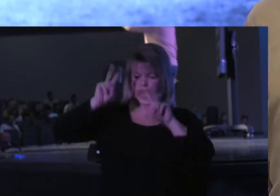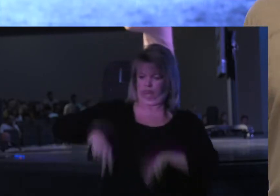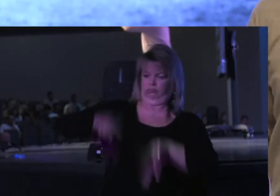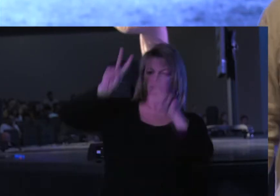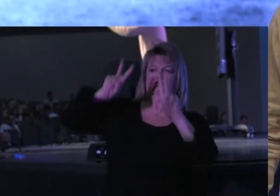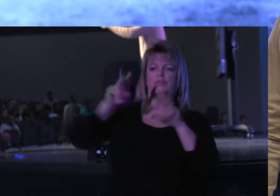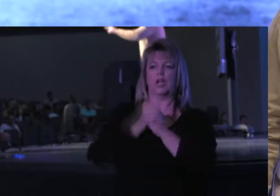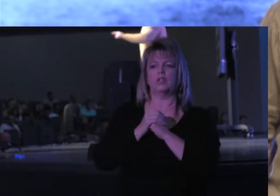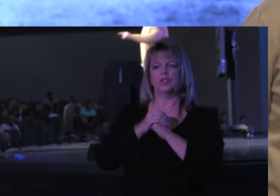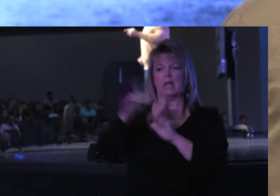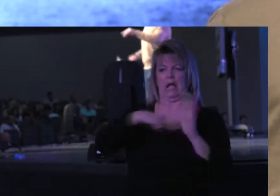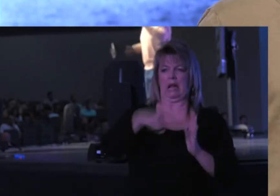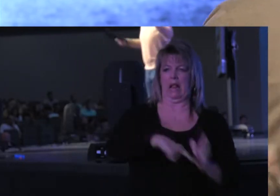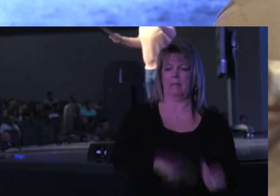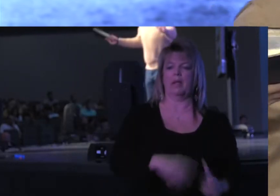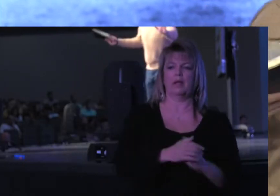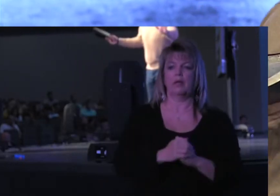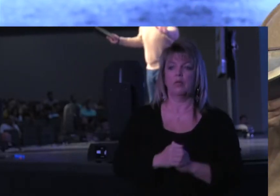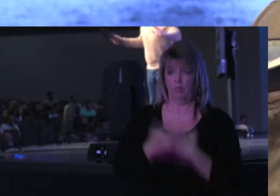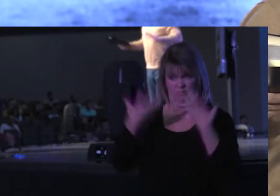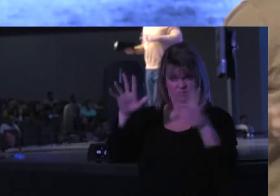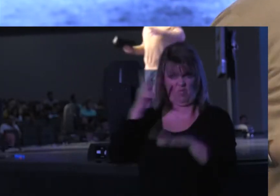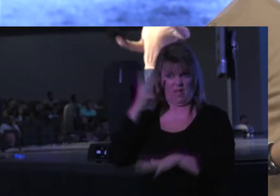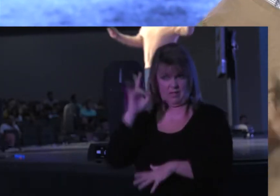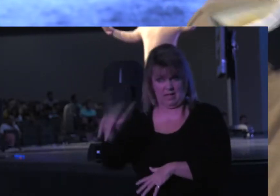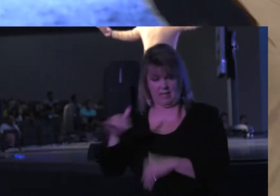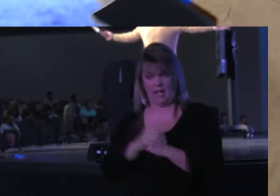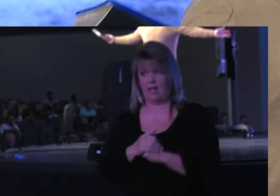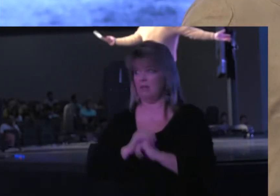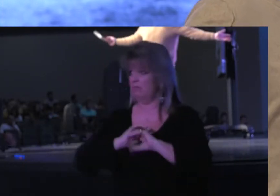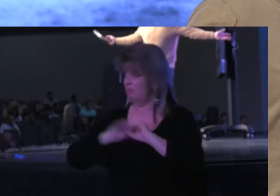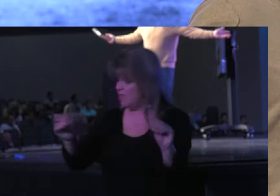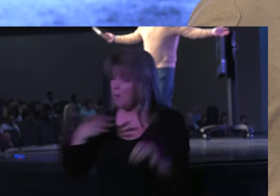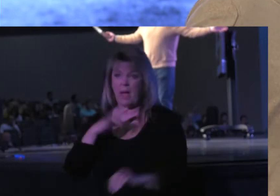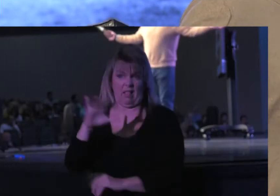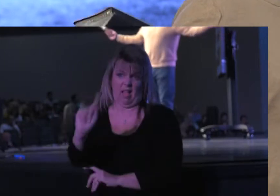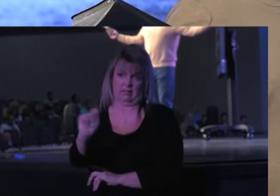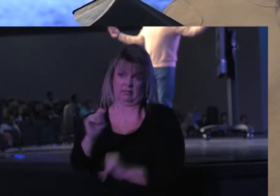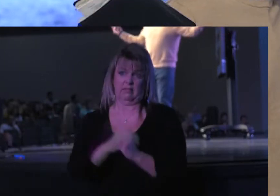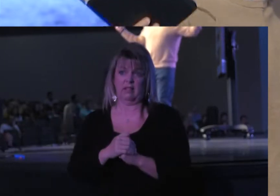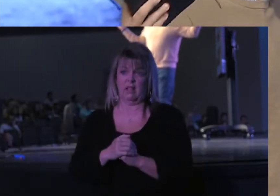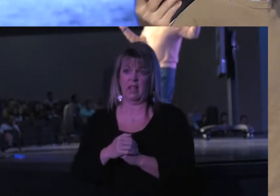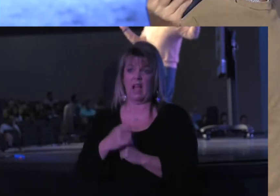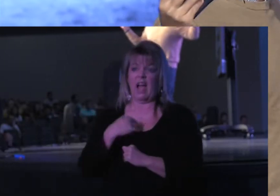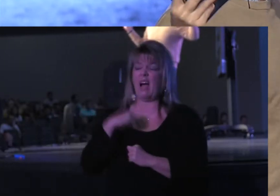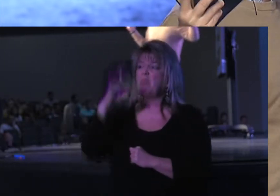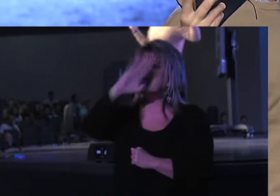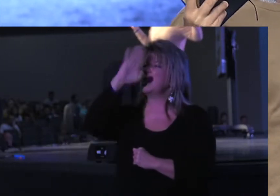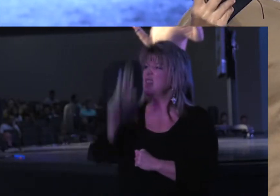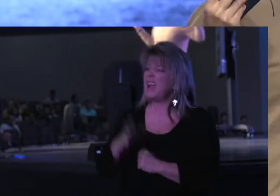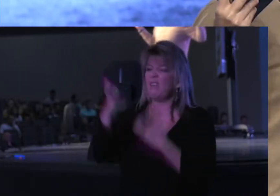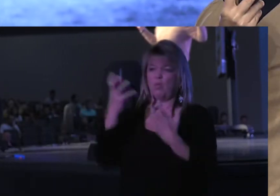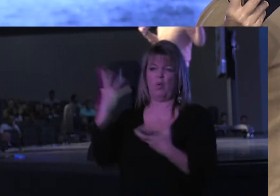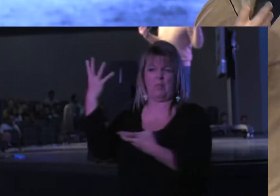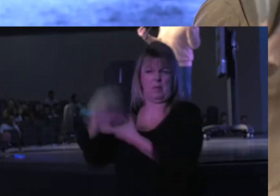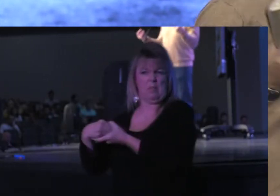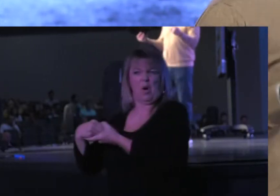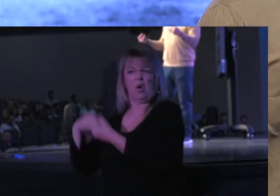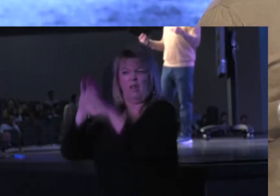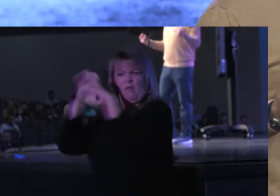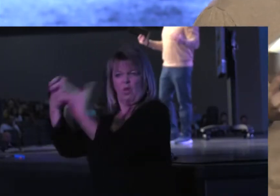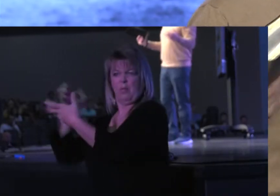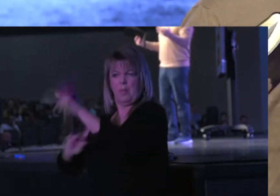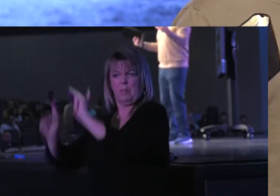judging and condemning. We've all seen that, and nobody likes it. I, for one, would never want to be a part of a group